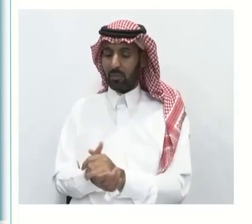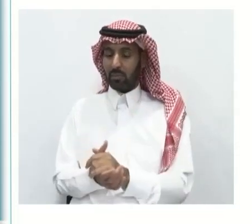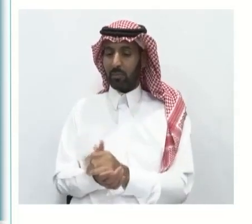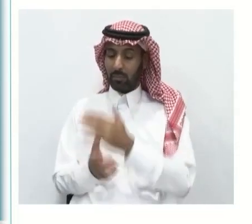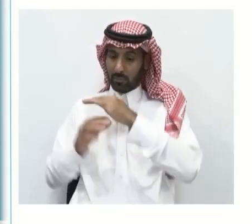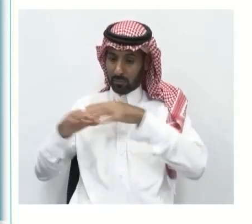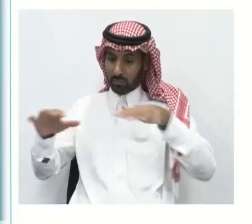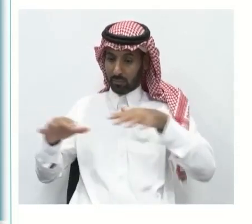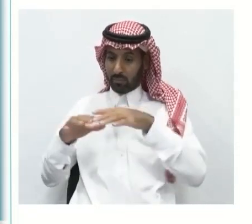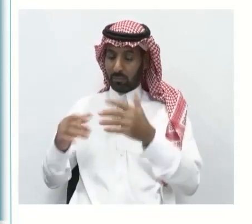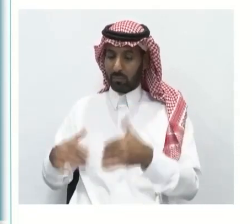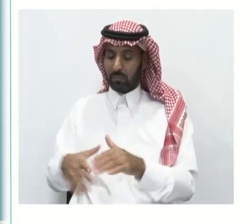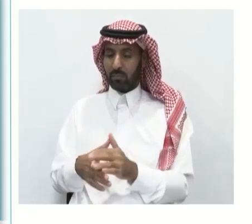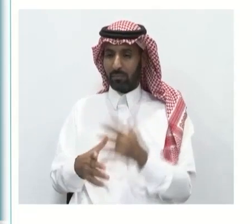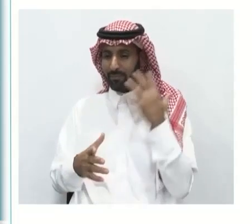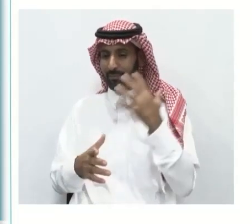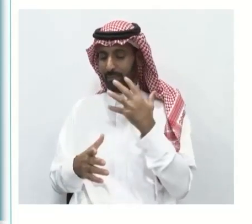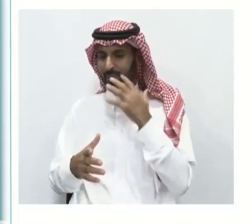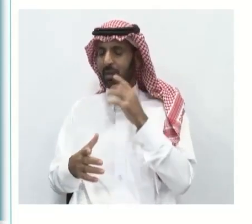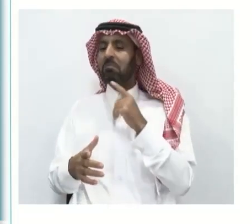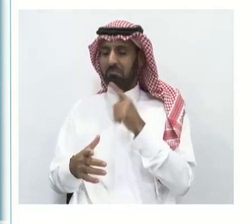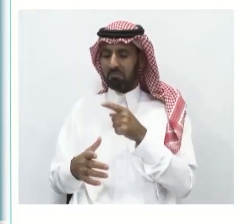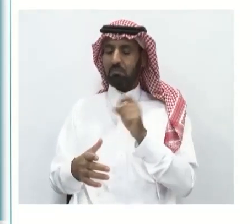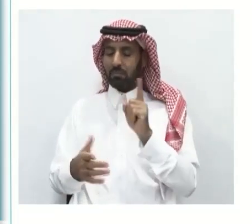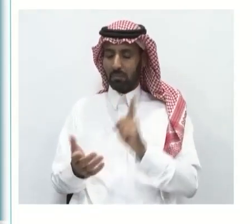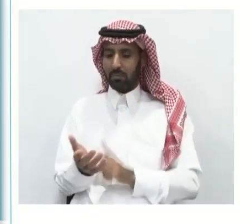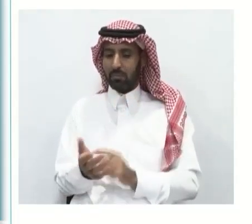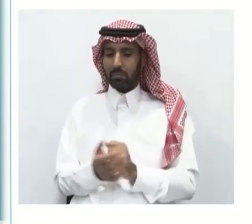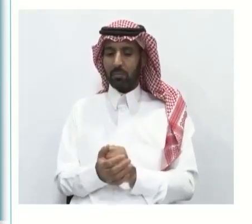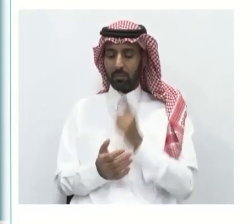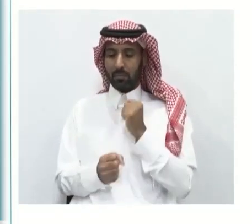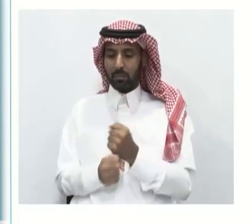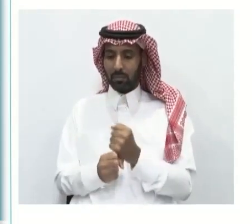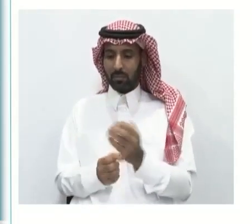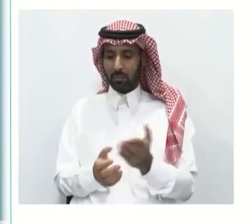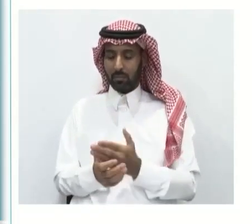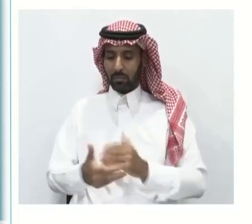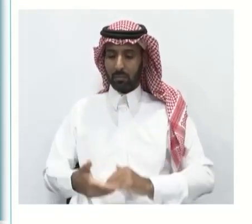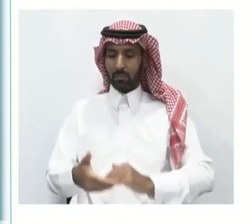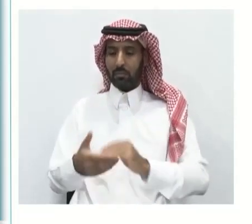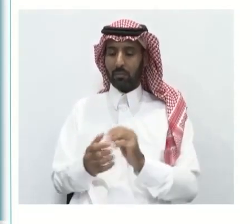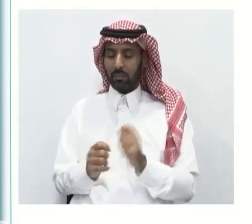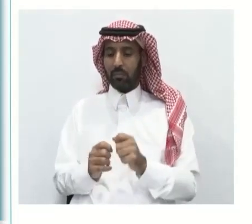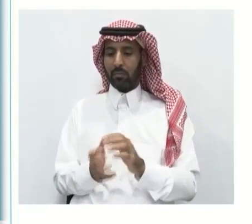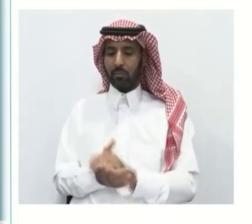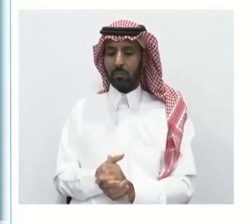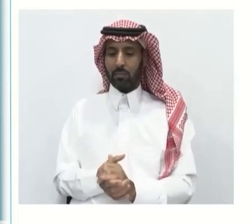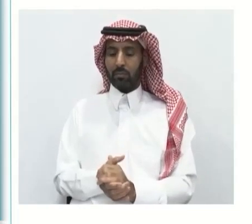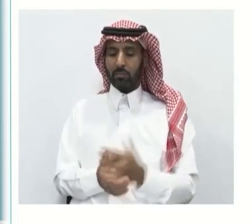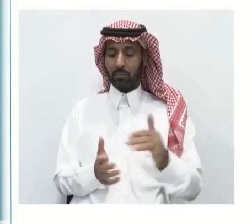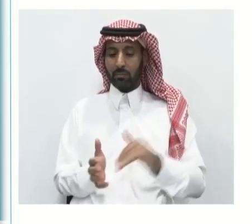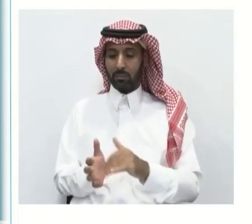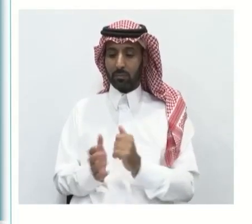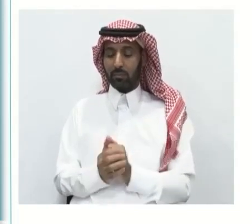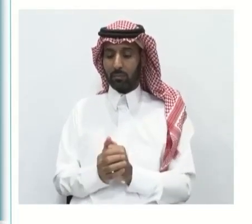station?" Jenna looked confused, but said, "Sure. I'll do anything to help with the investigation." Later that